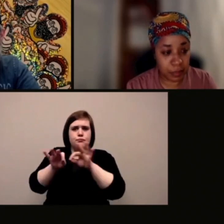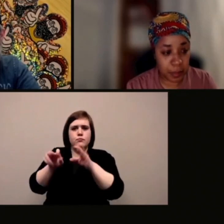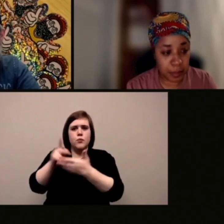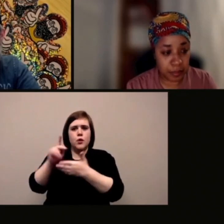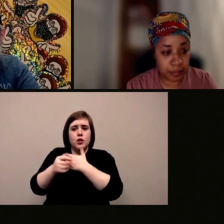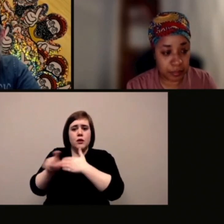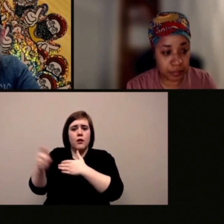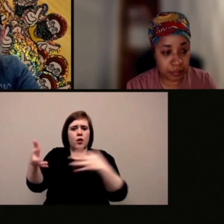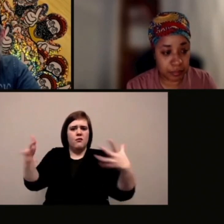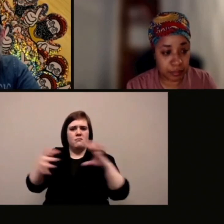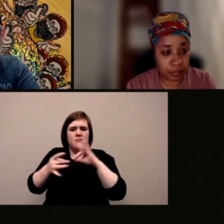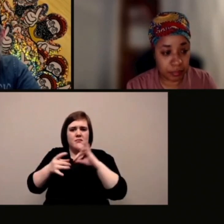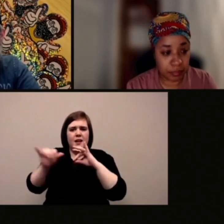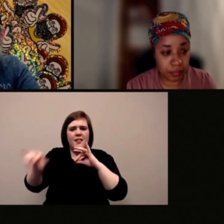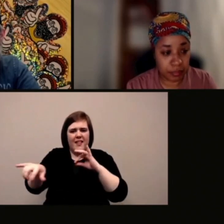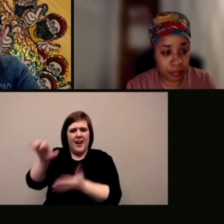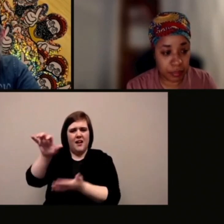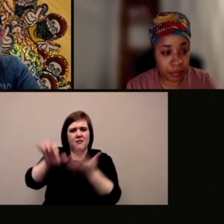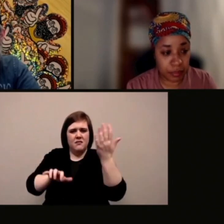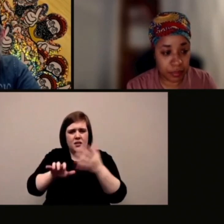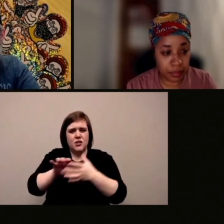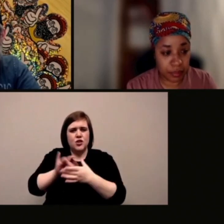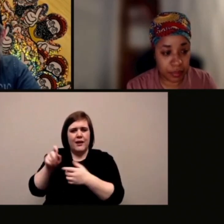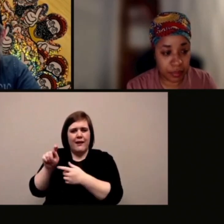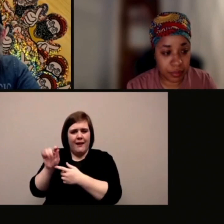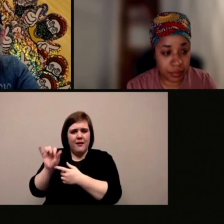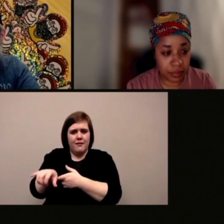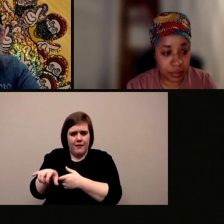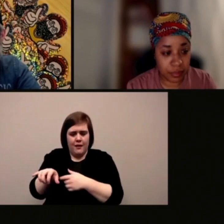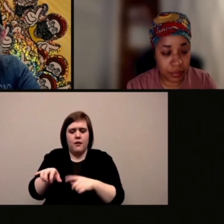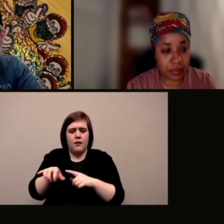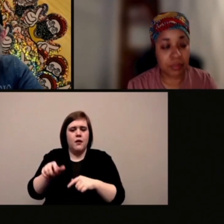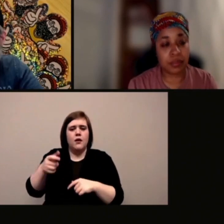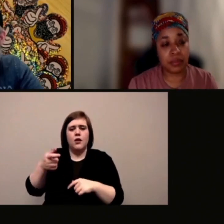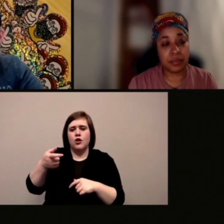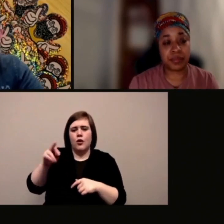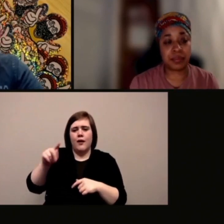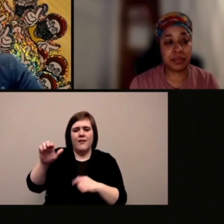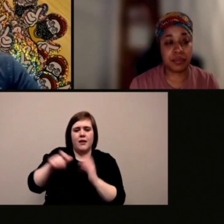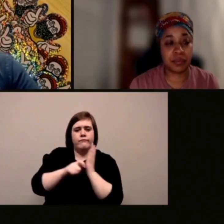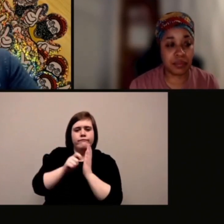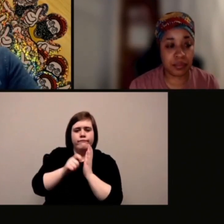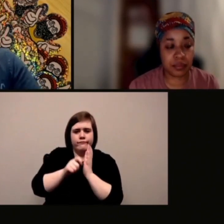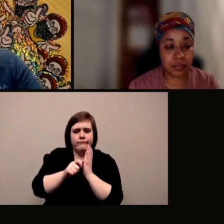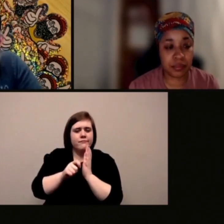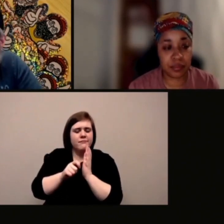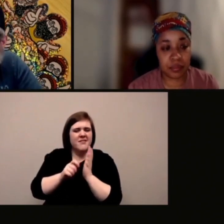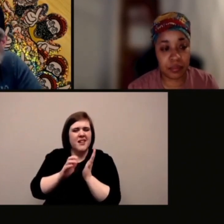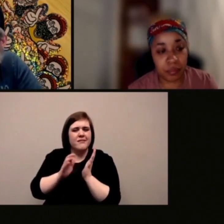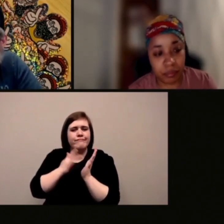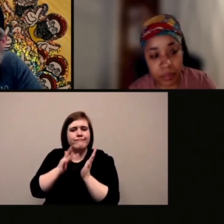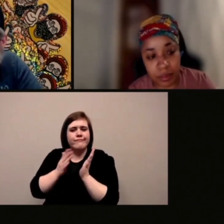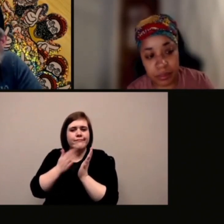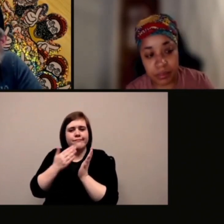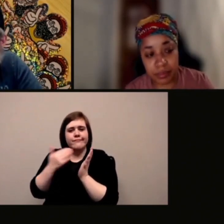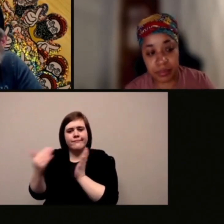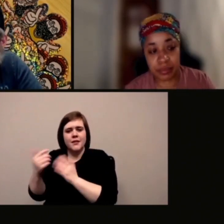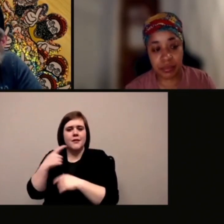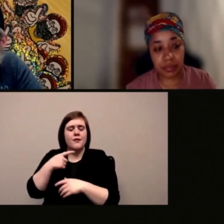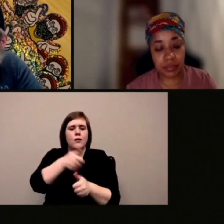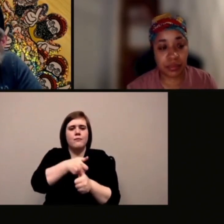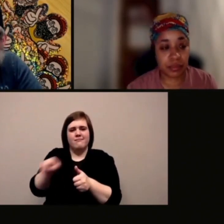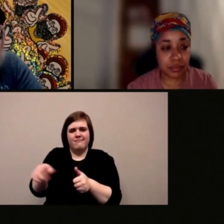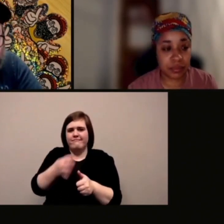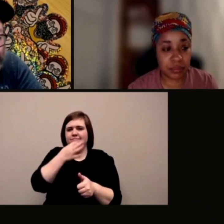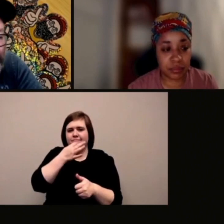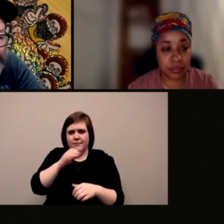chat was the new Power On book for the graphic novel for students focused on computer science. I worked with